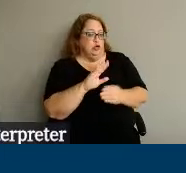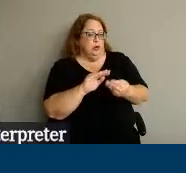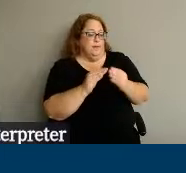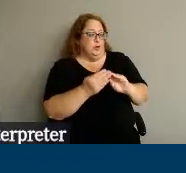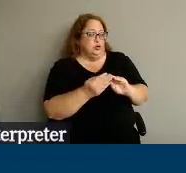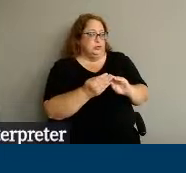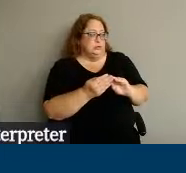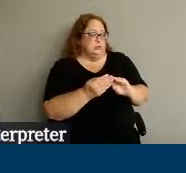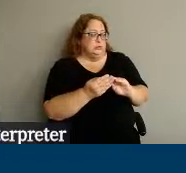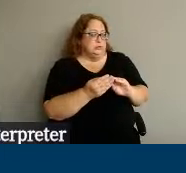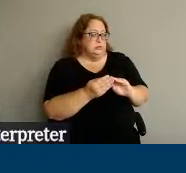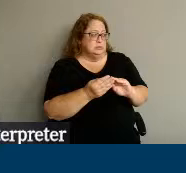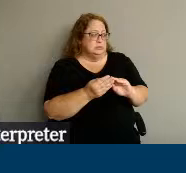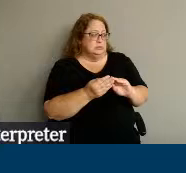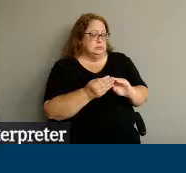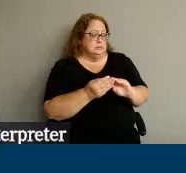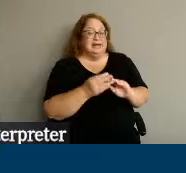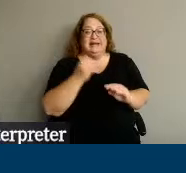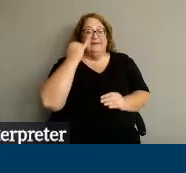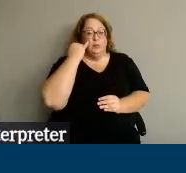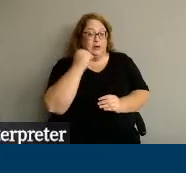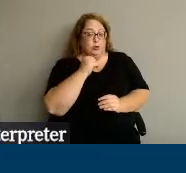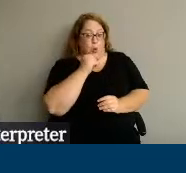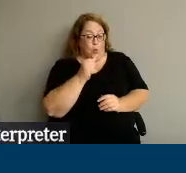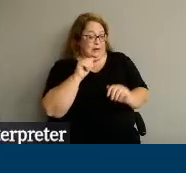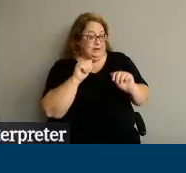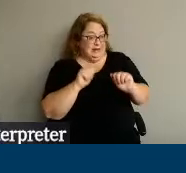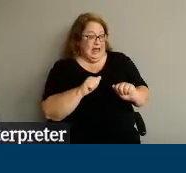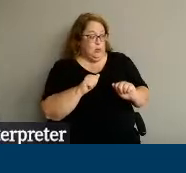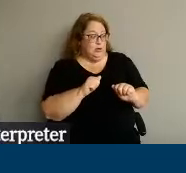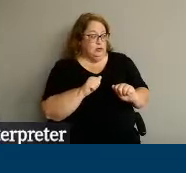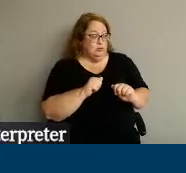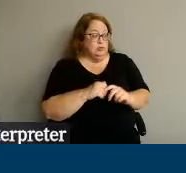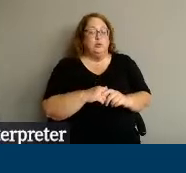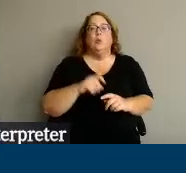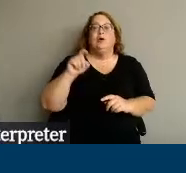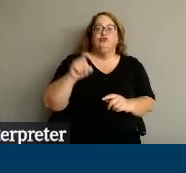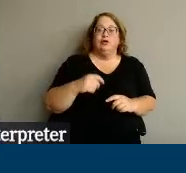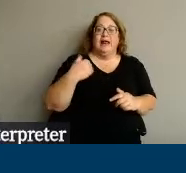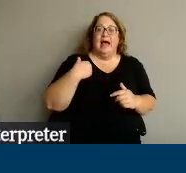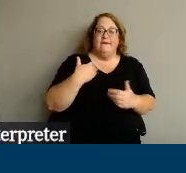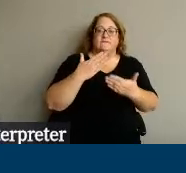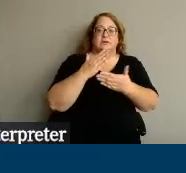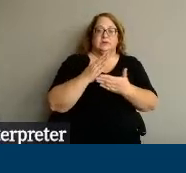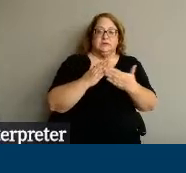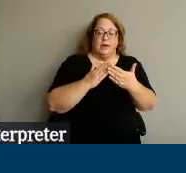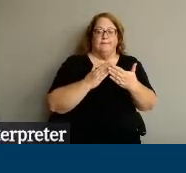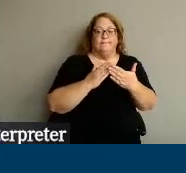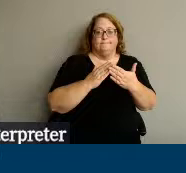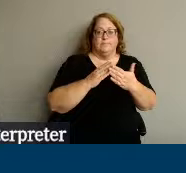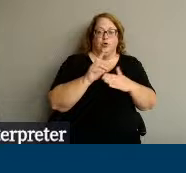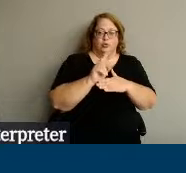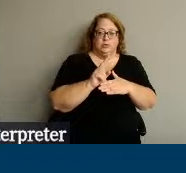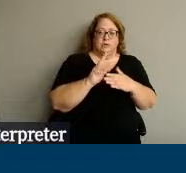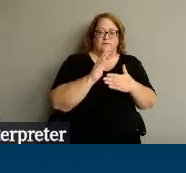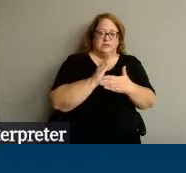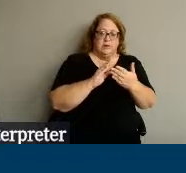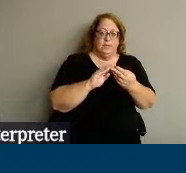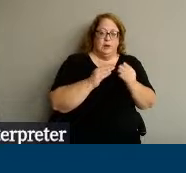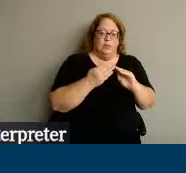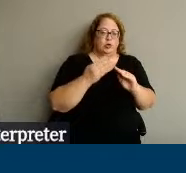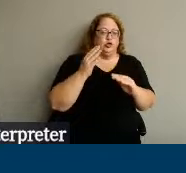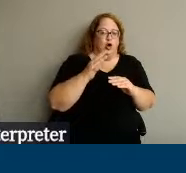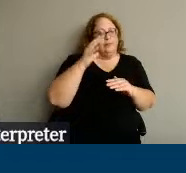numbers? If we don't, can we? We should have some level of use of some numbers or